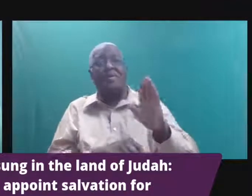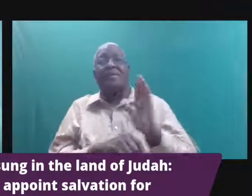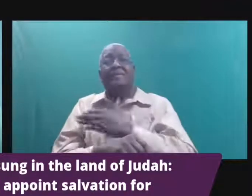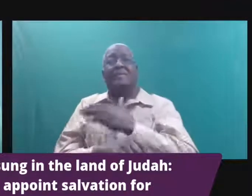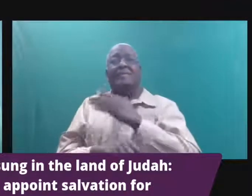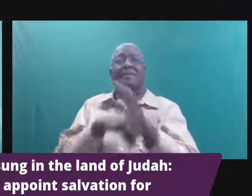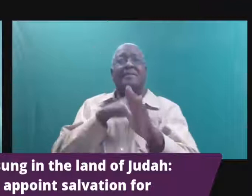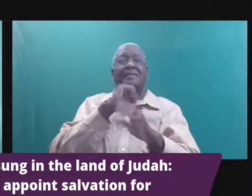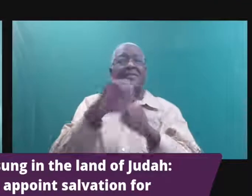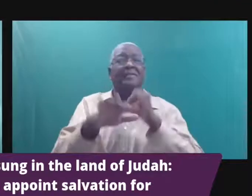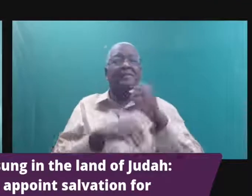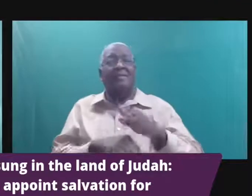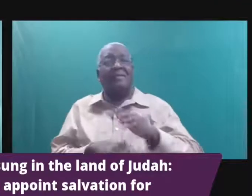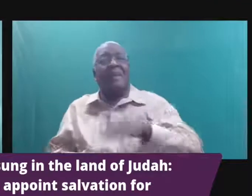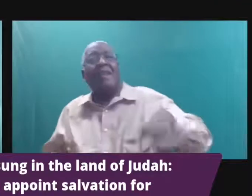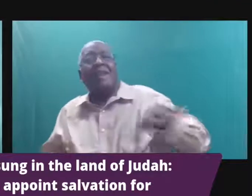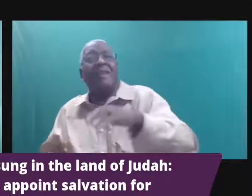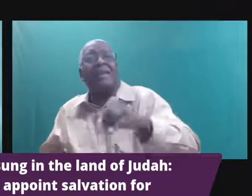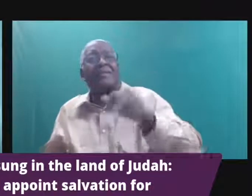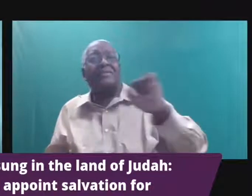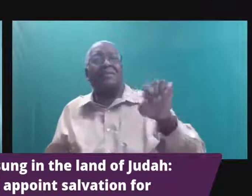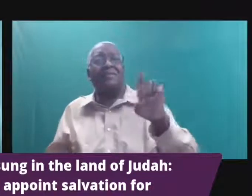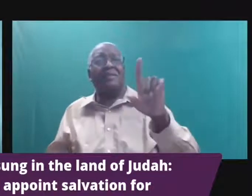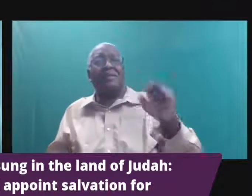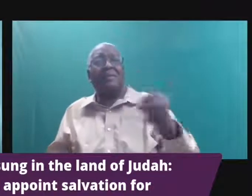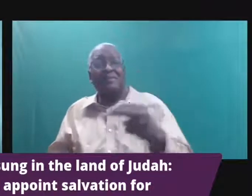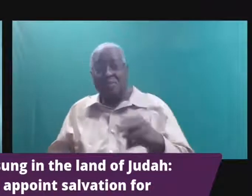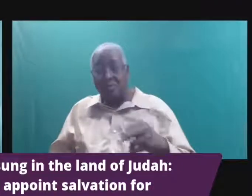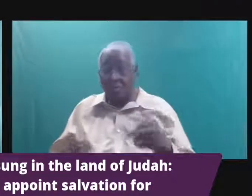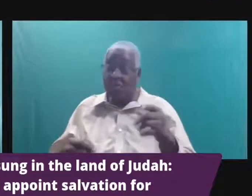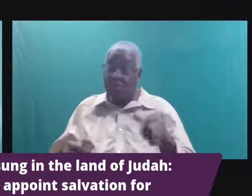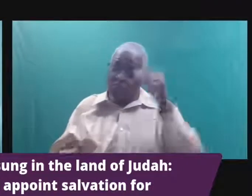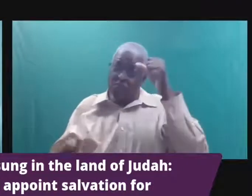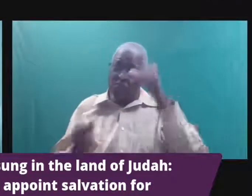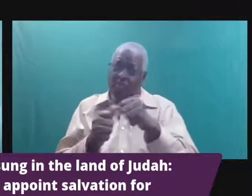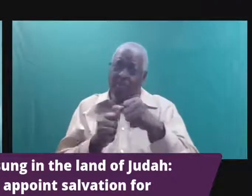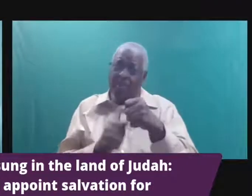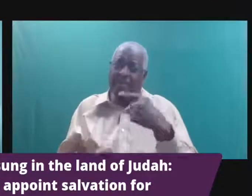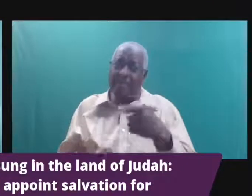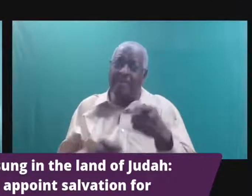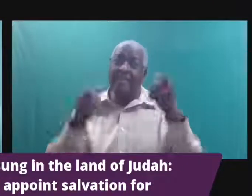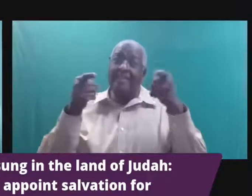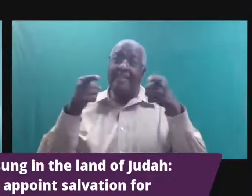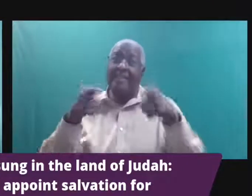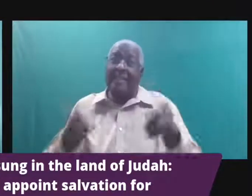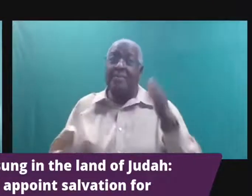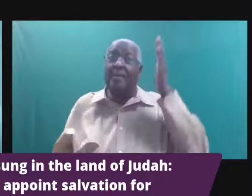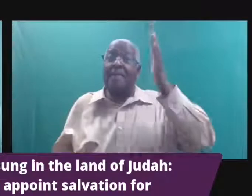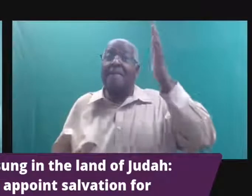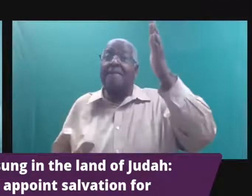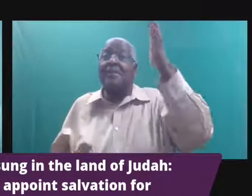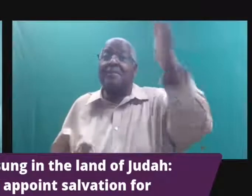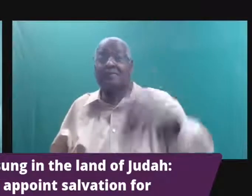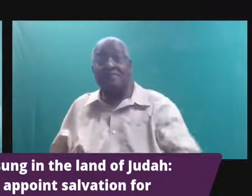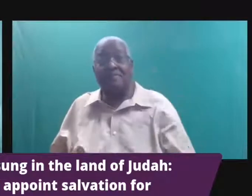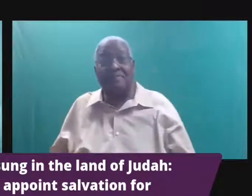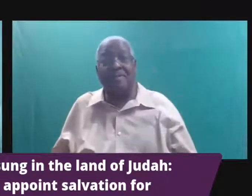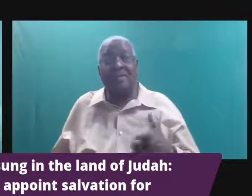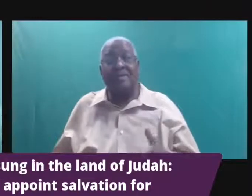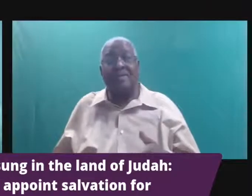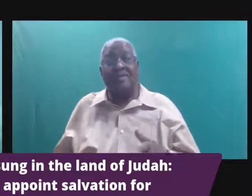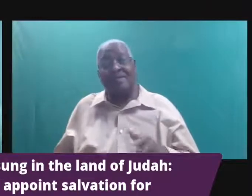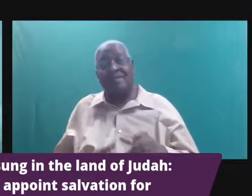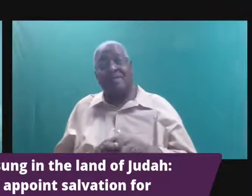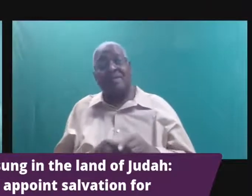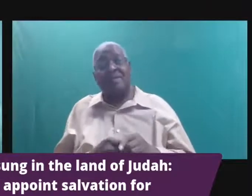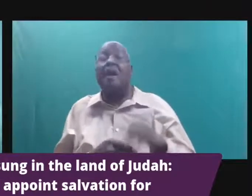Judah. Okay. I see you now with me. Remember, I told you this is happening in the future. This is a prophetic word about a song that